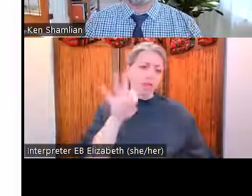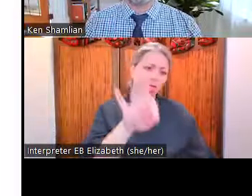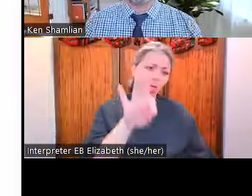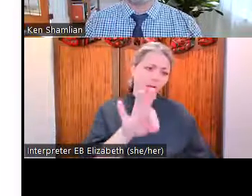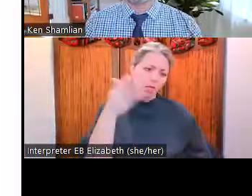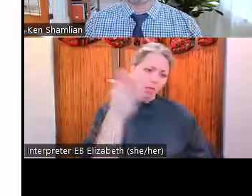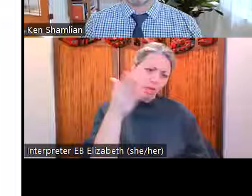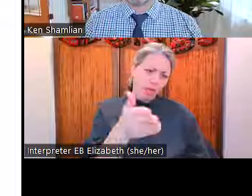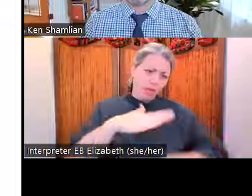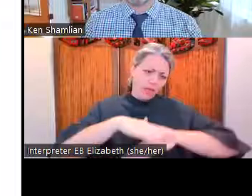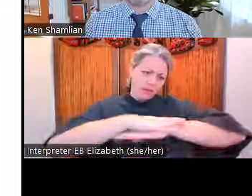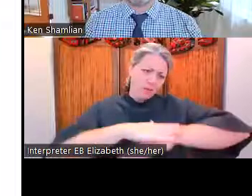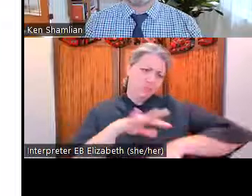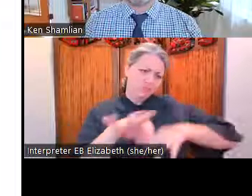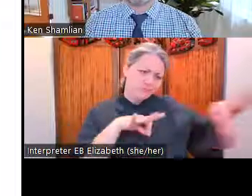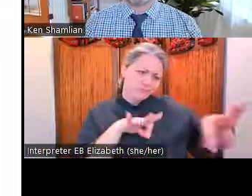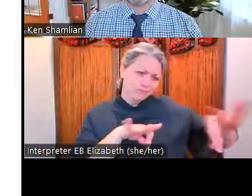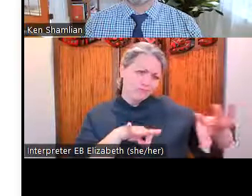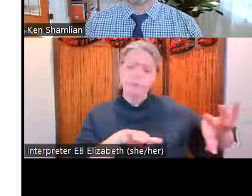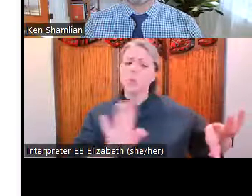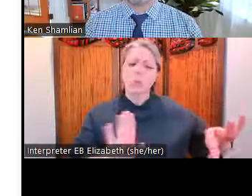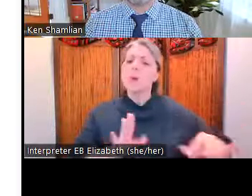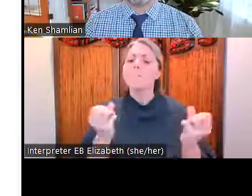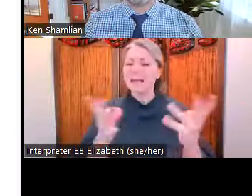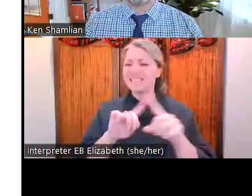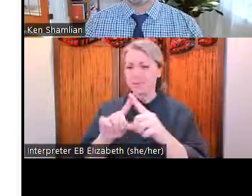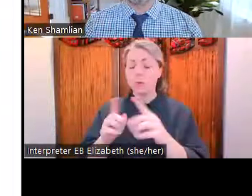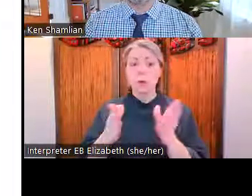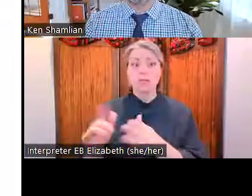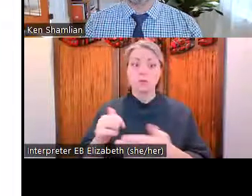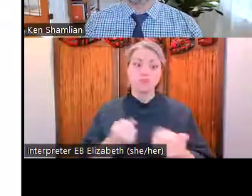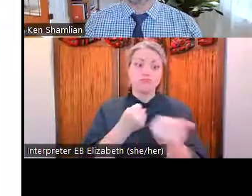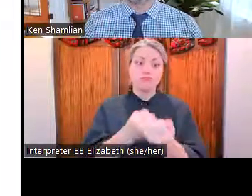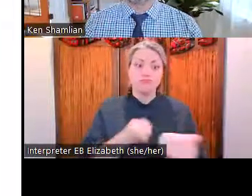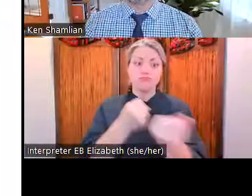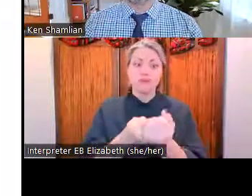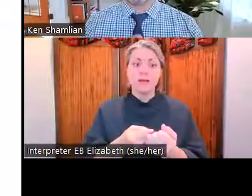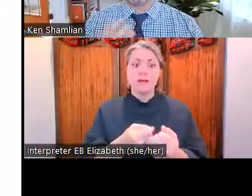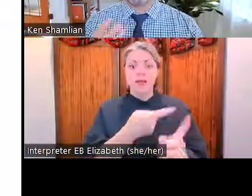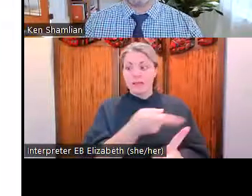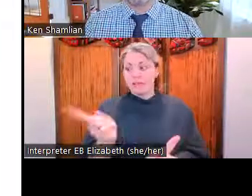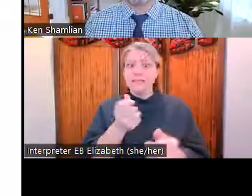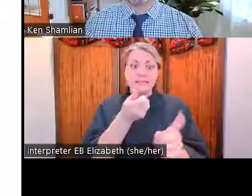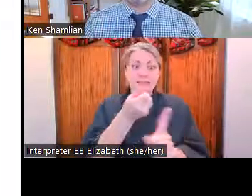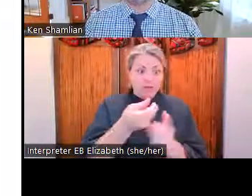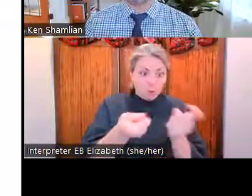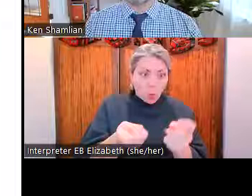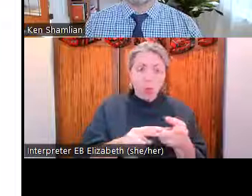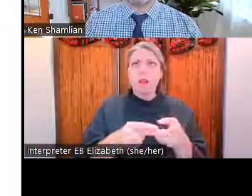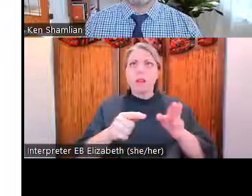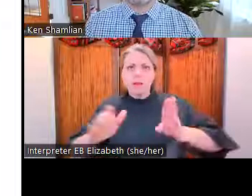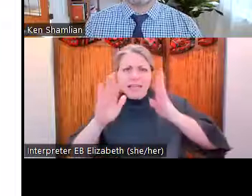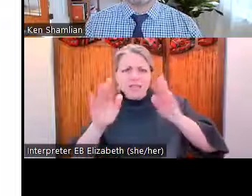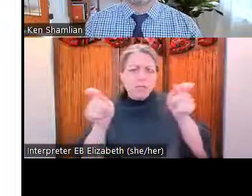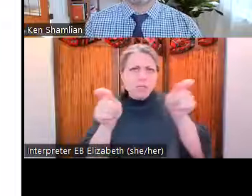table. There's many ways to start promoting self-control and regulating attention and many of these